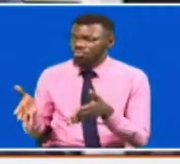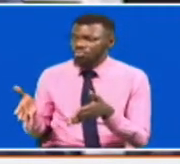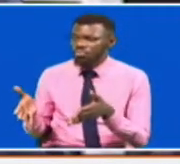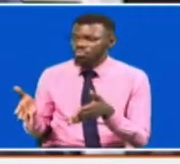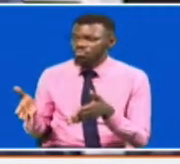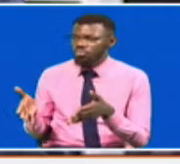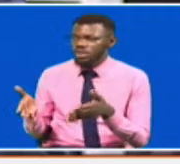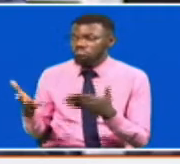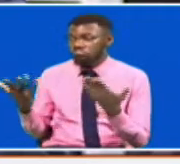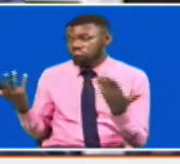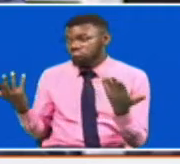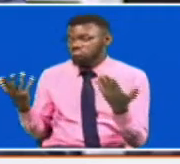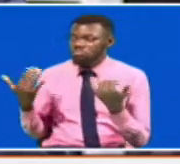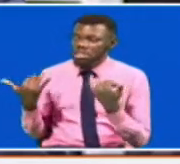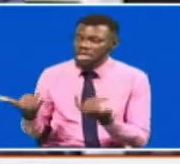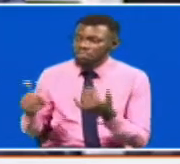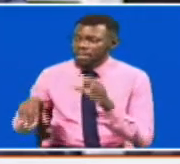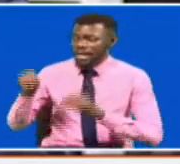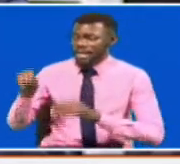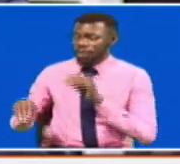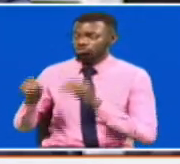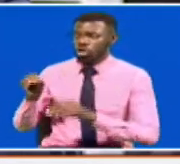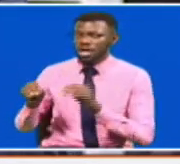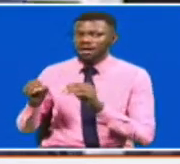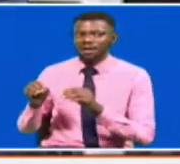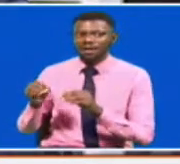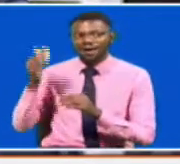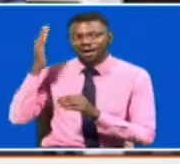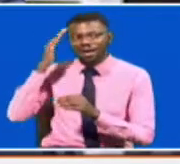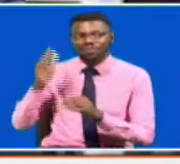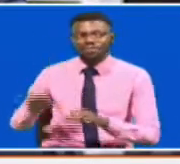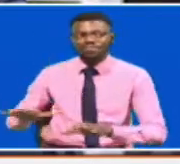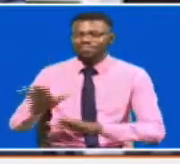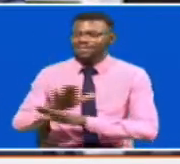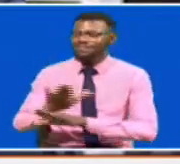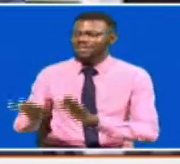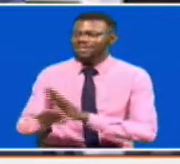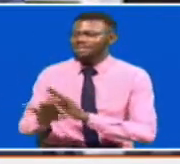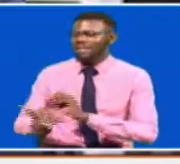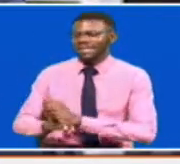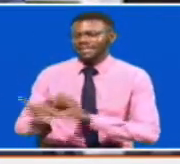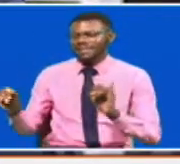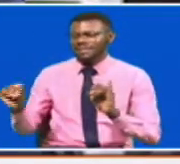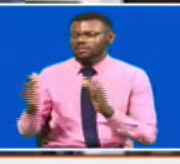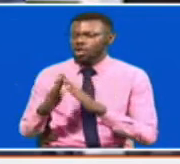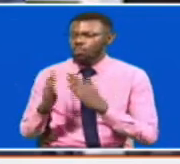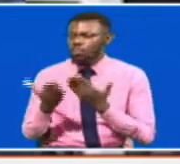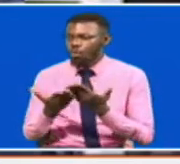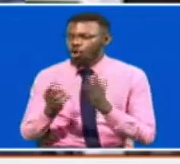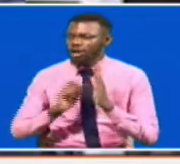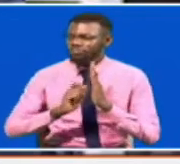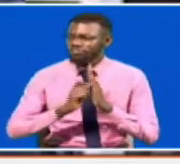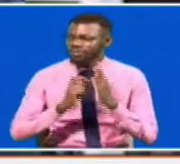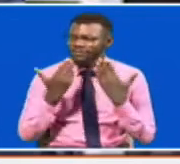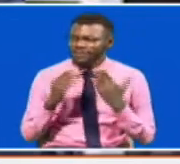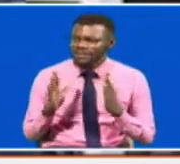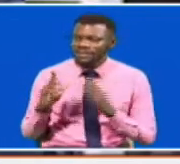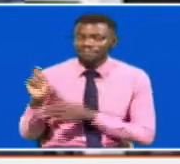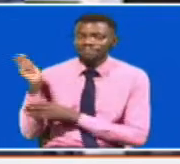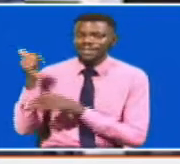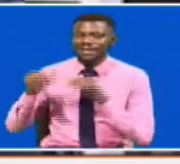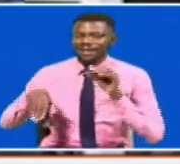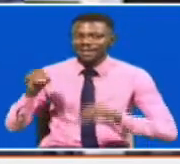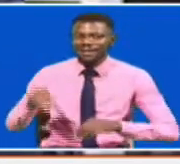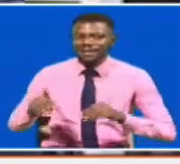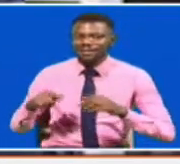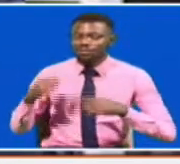as you know, insofar as the election is concerned, I mean, it's all in black and white in the book. Yep. For you to win an election, a presidential election